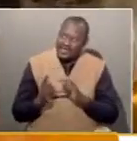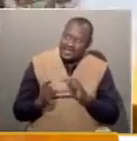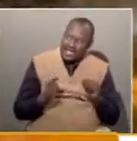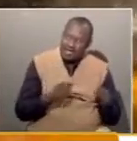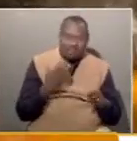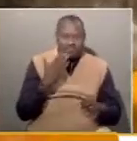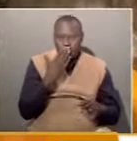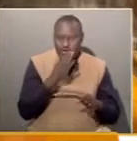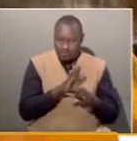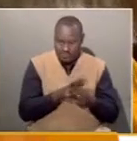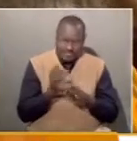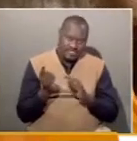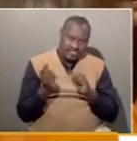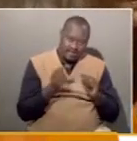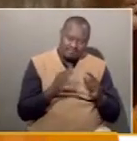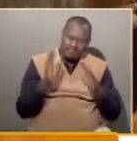promise.